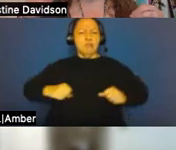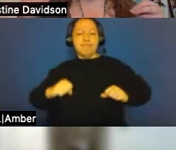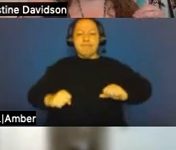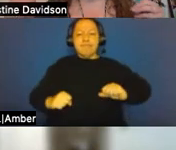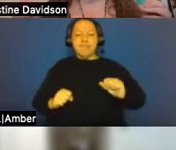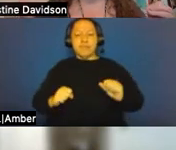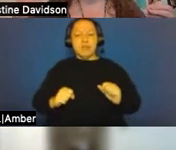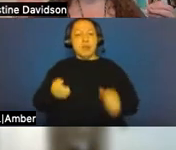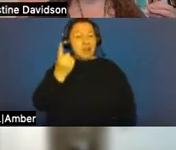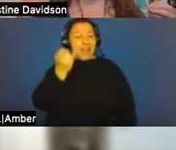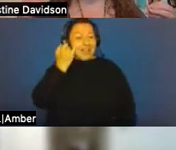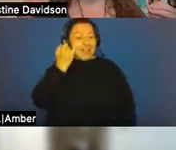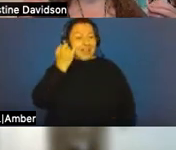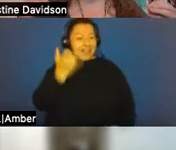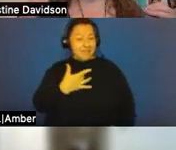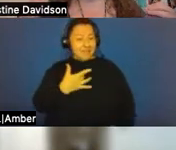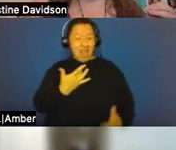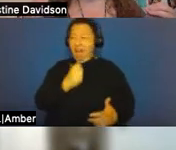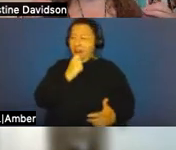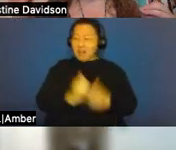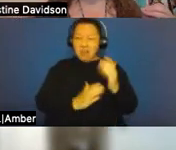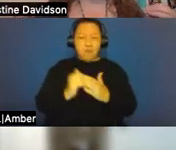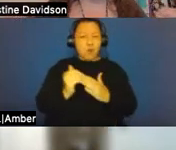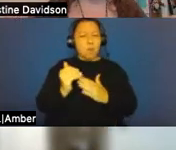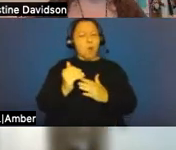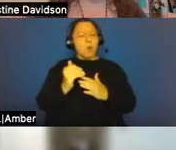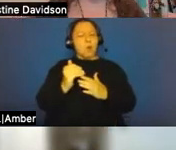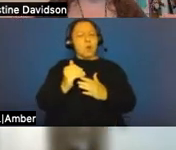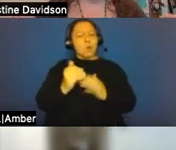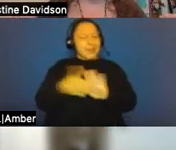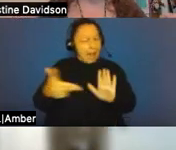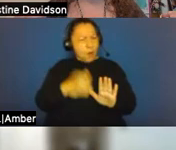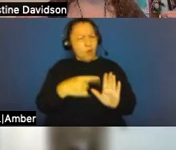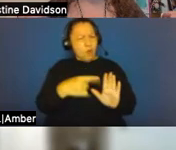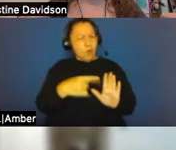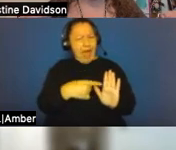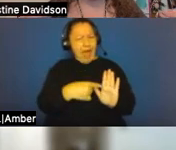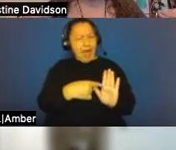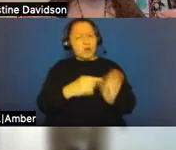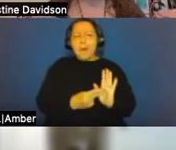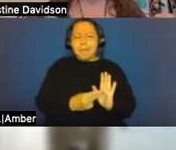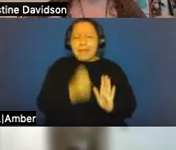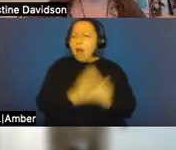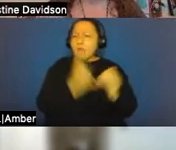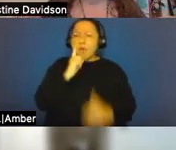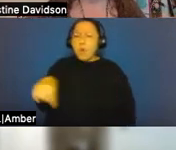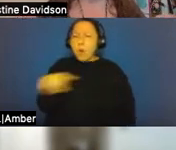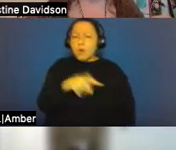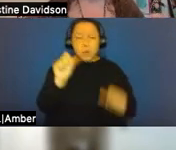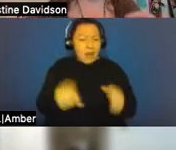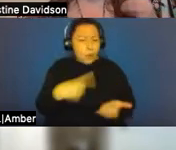is uncomfortable for you? Can we talk it out a little bit? Where is the places that need